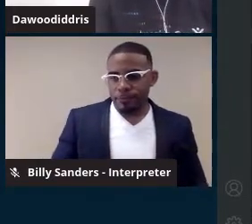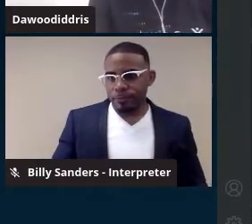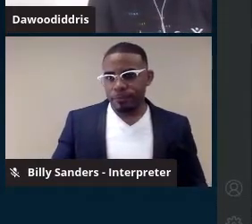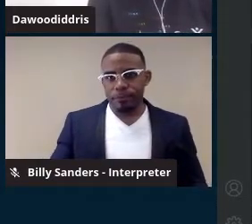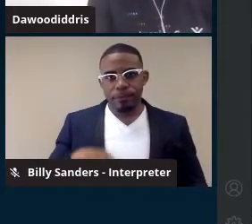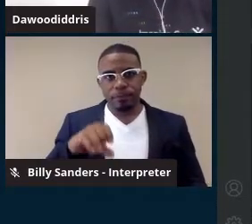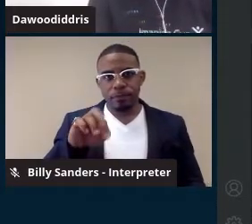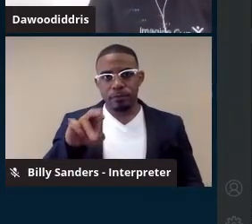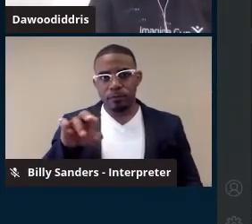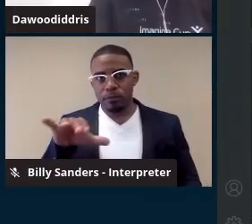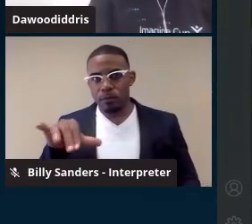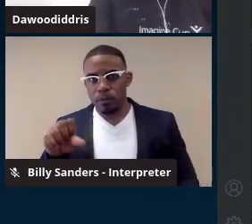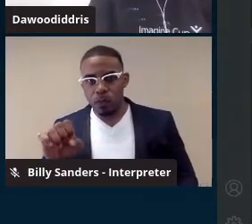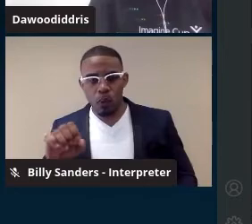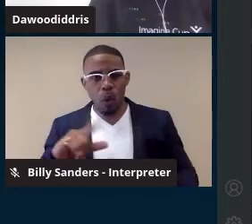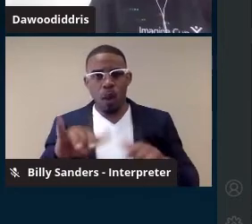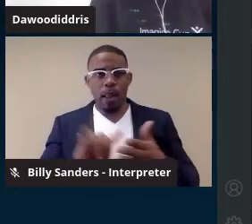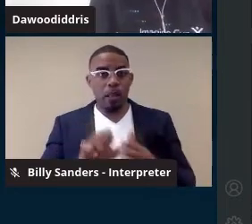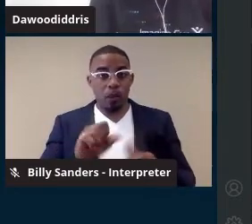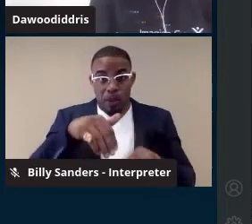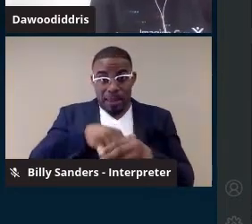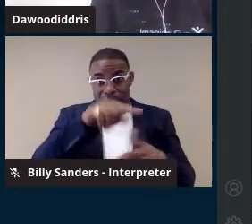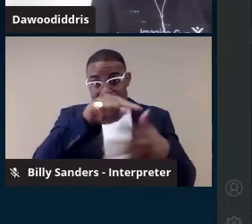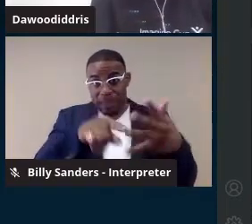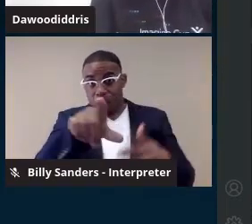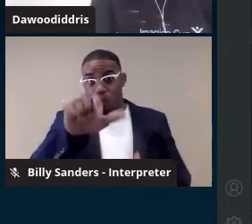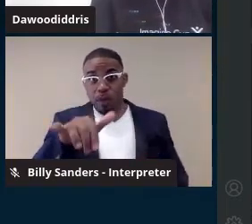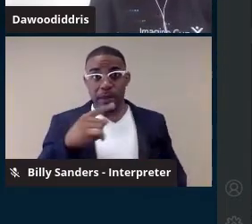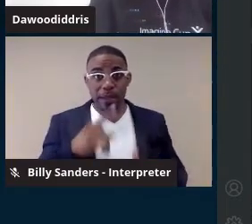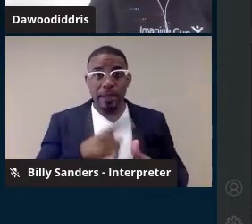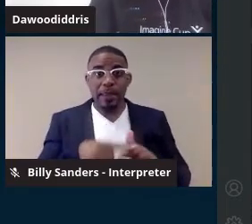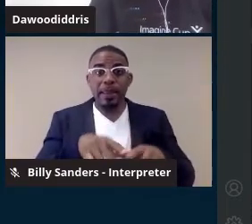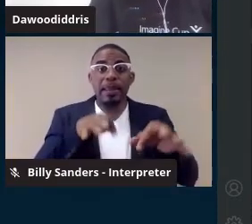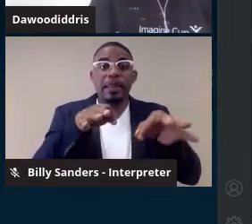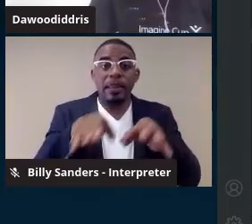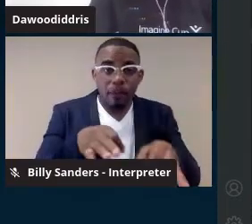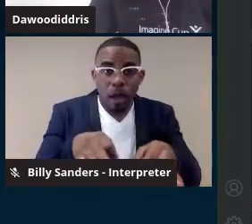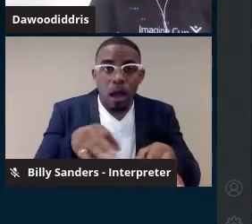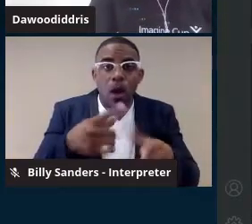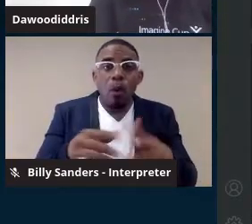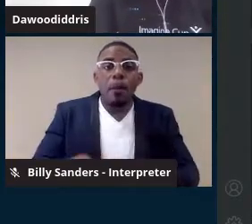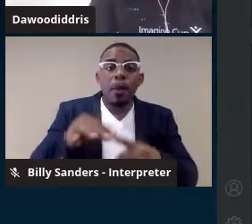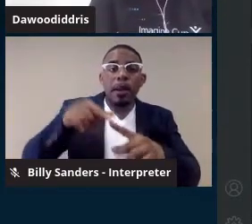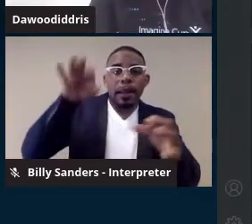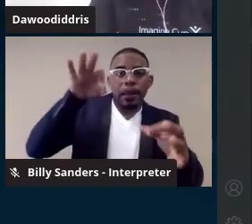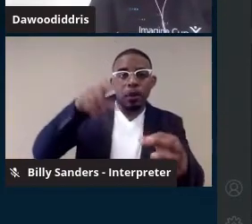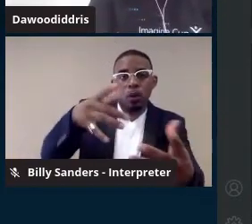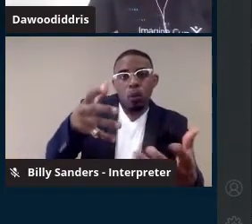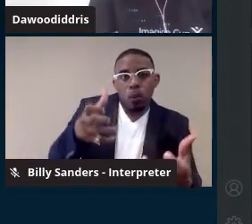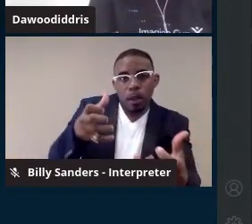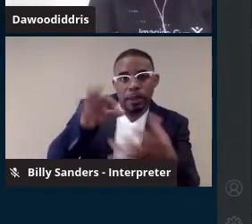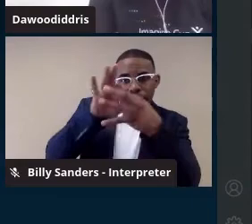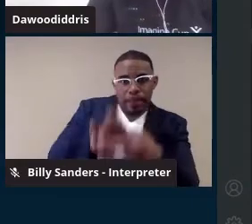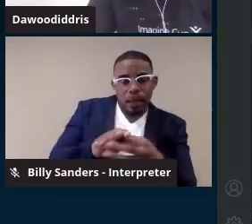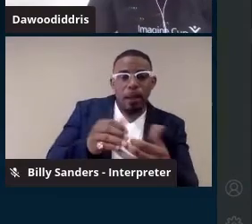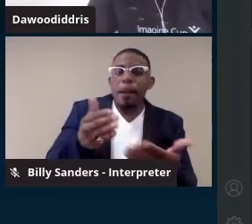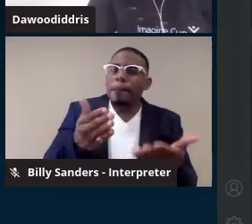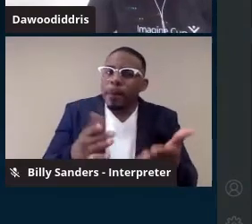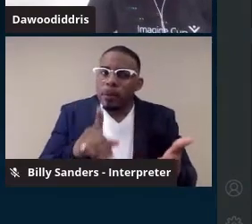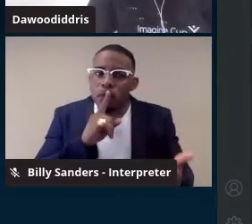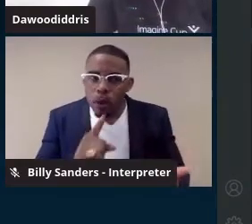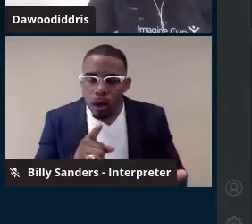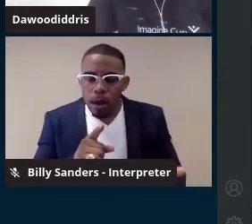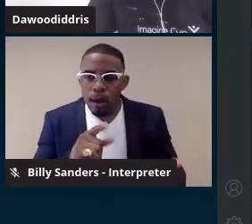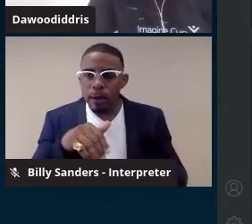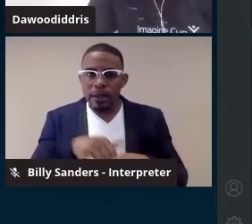.post and all that. So in here, you can then define what particular endpoint you want to connect to. Maybe you are pulling